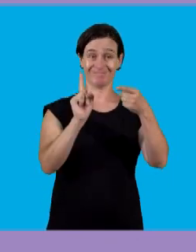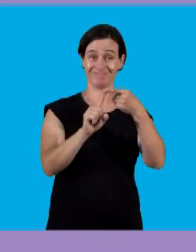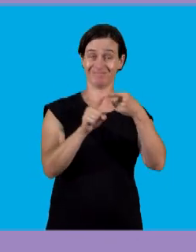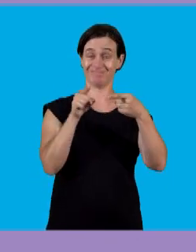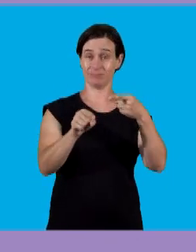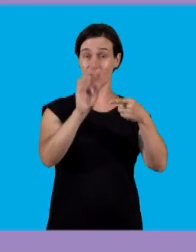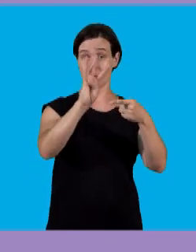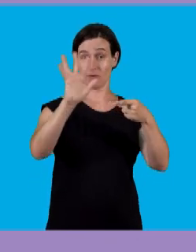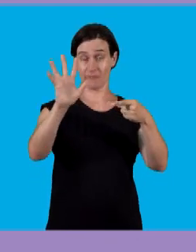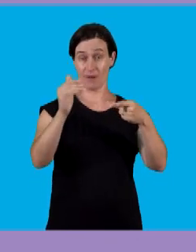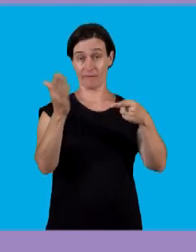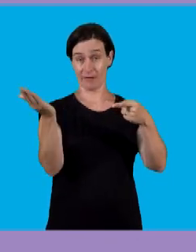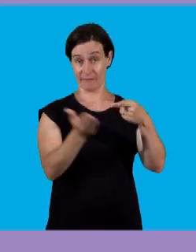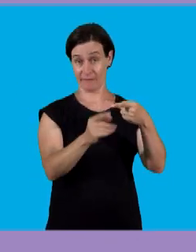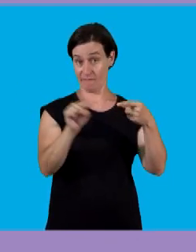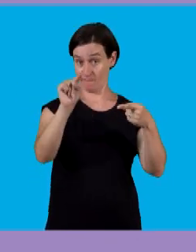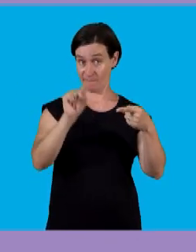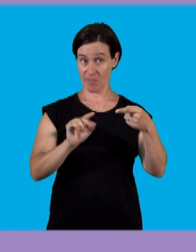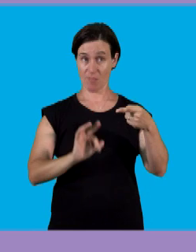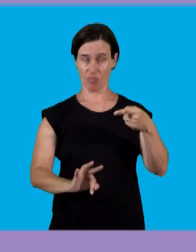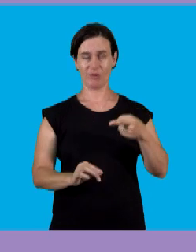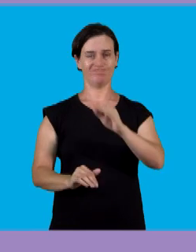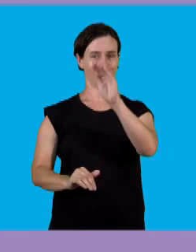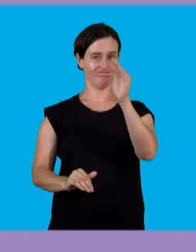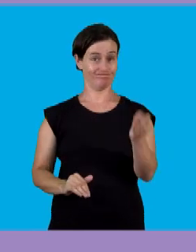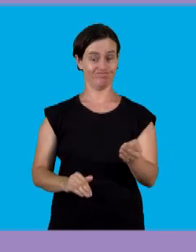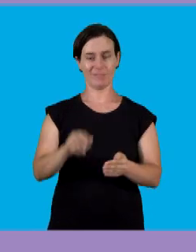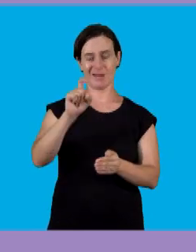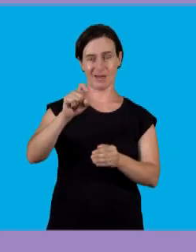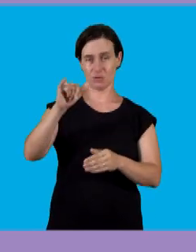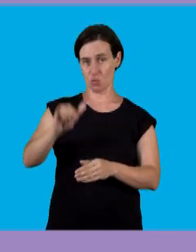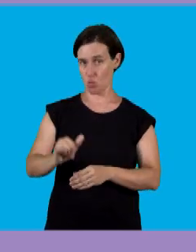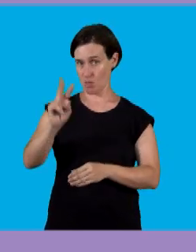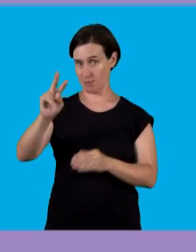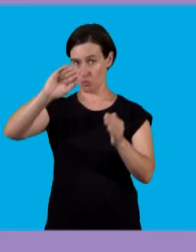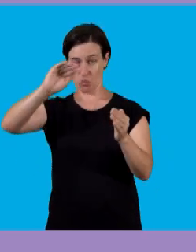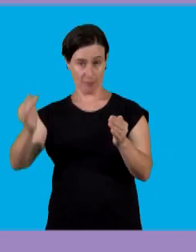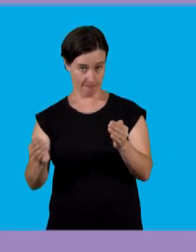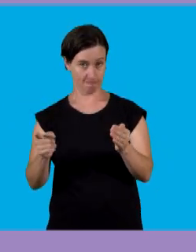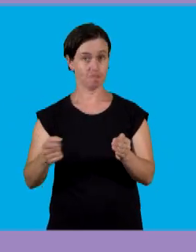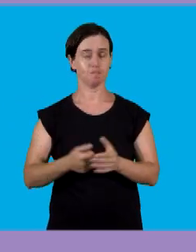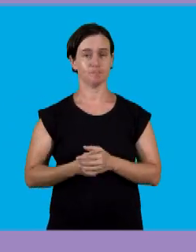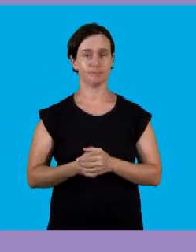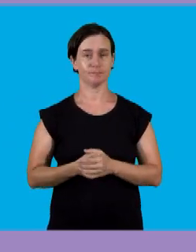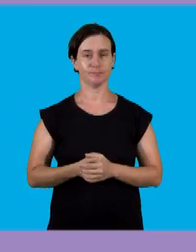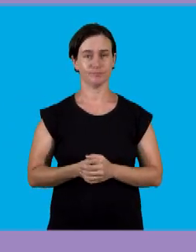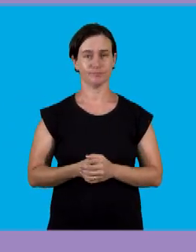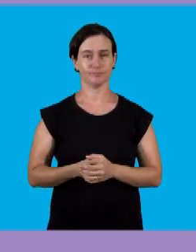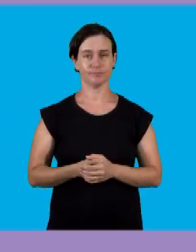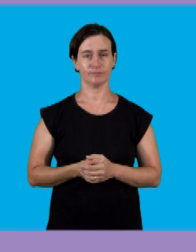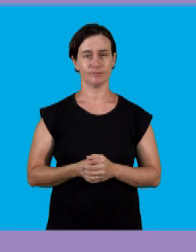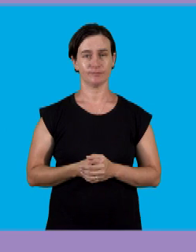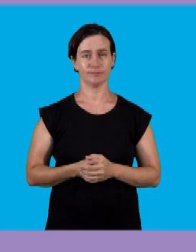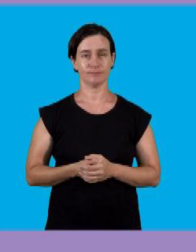here is 45 divided by 3, and this is multiplied by x, y squared.